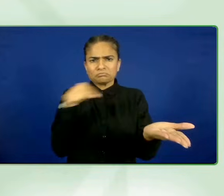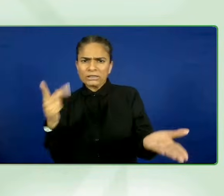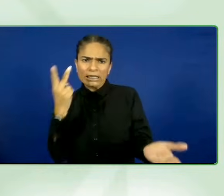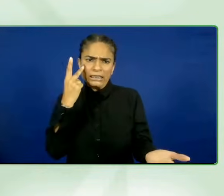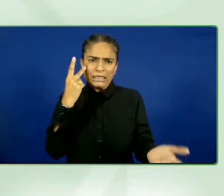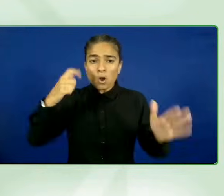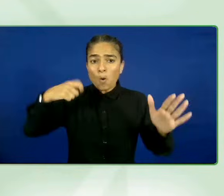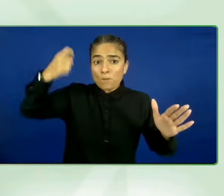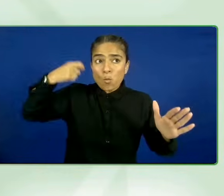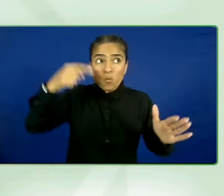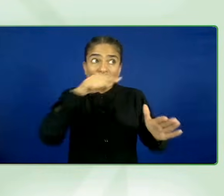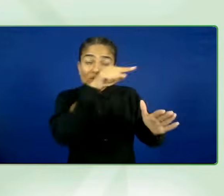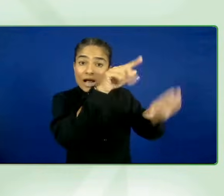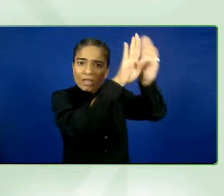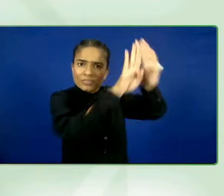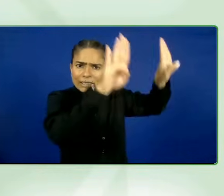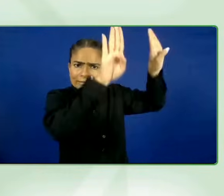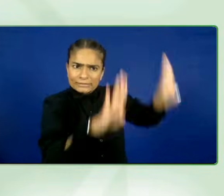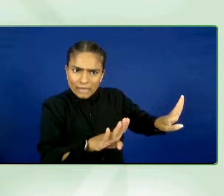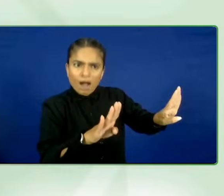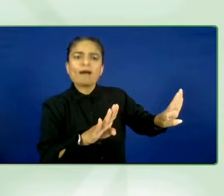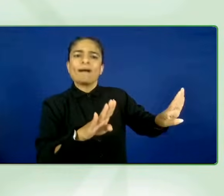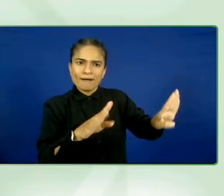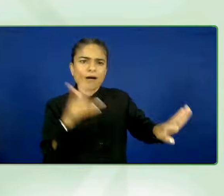like plays back, you mean the